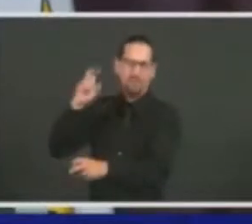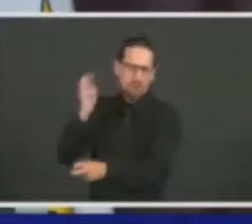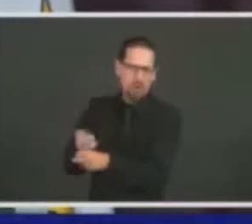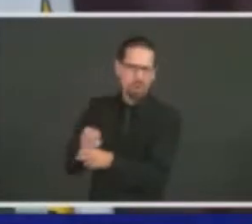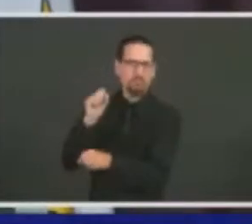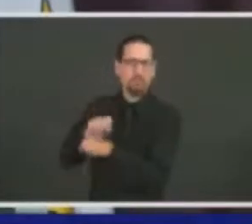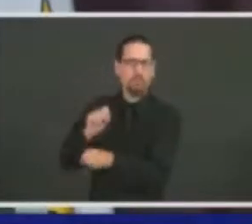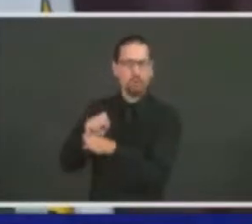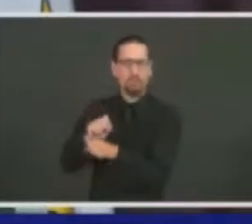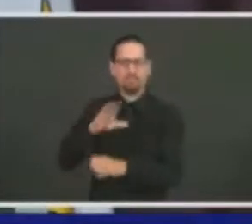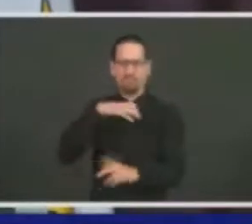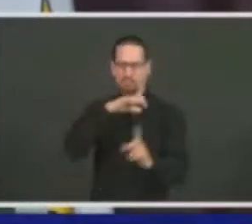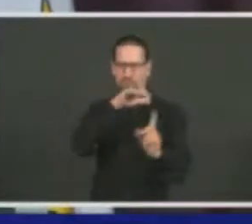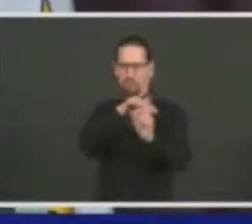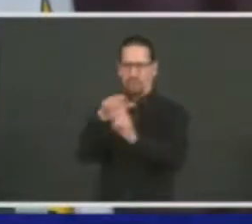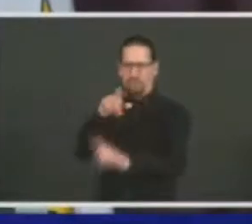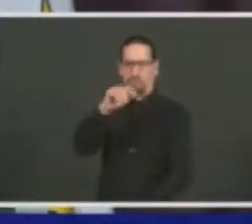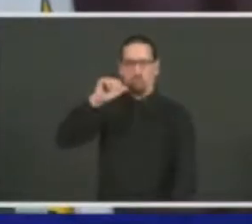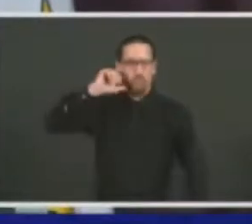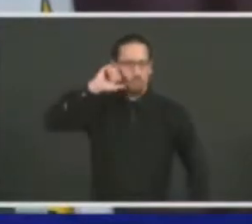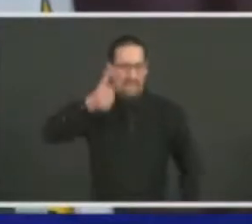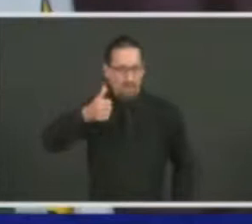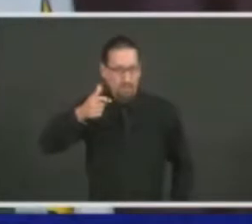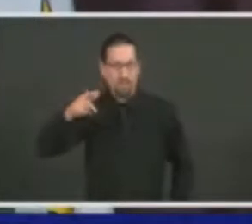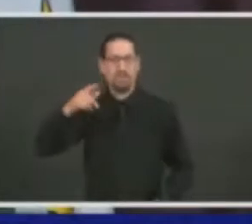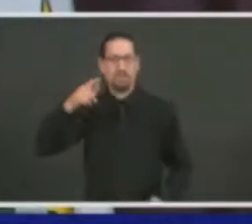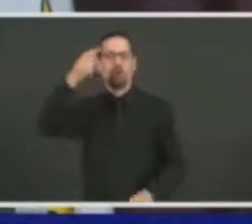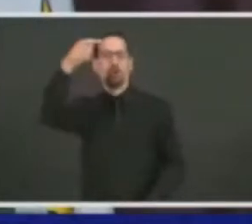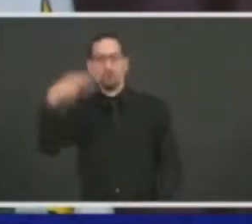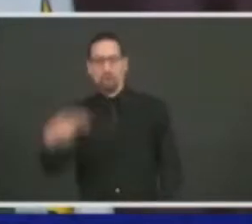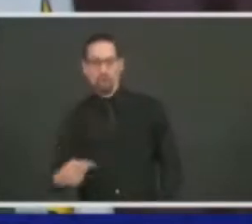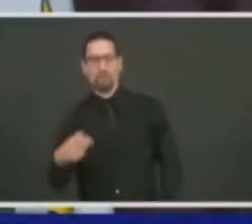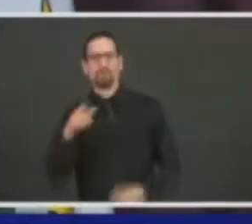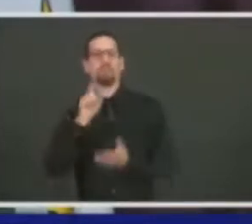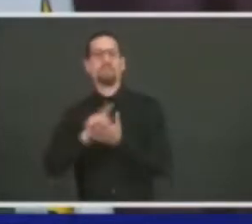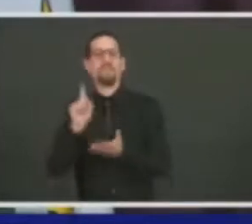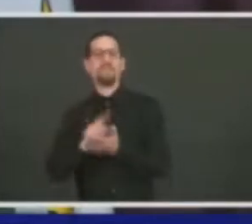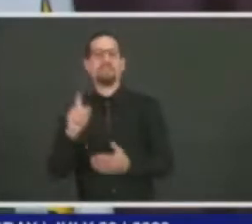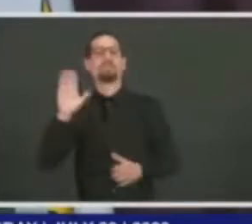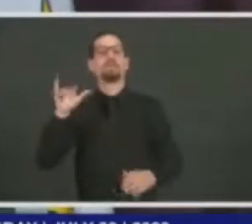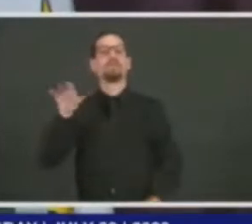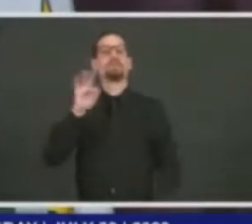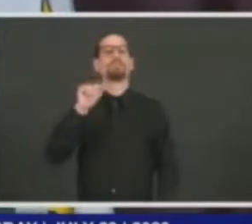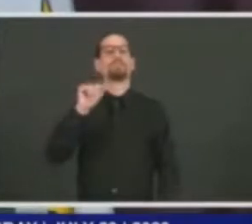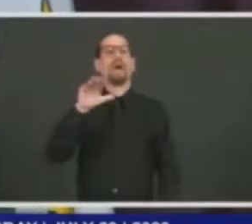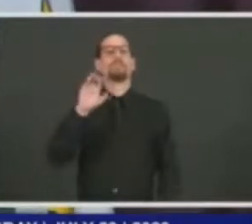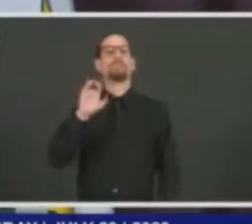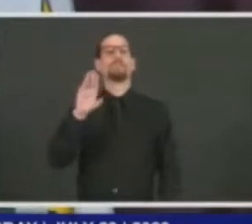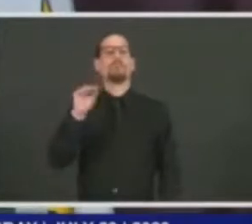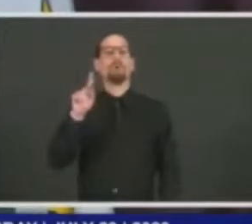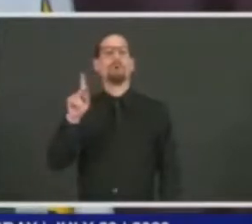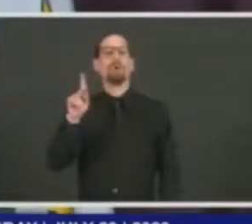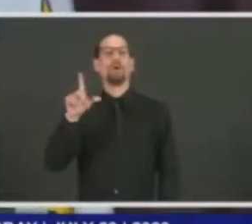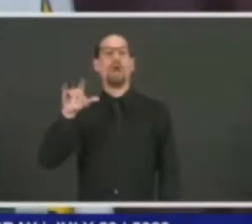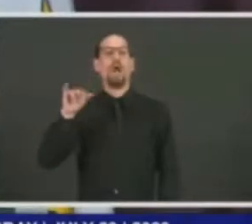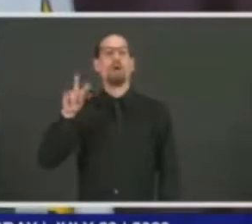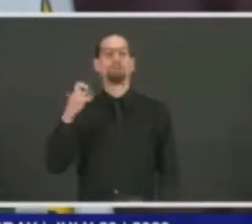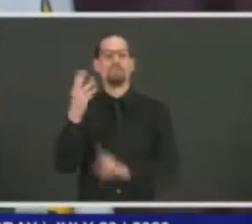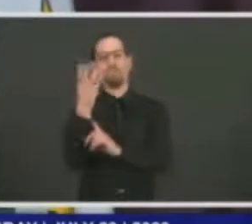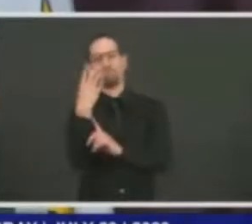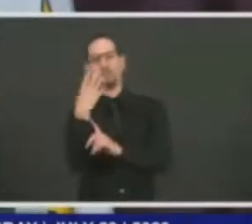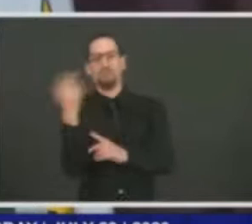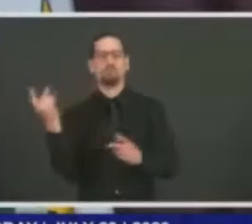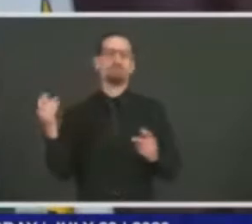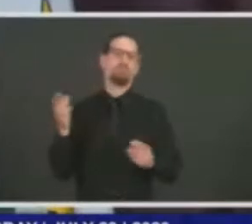o'clock for our weekly Thursday 3 o'clock Facebook Live to talk more about what are the lessons we learned